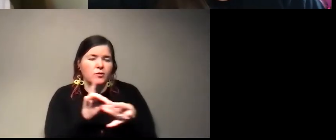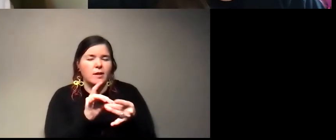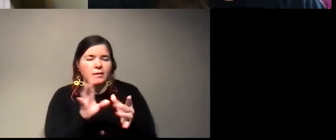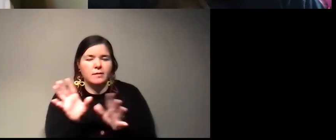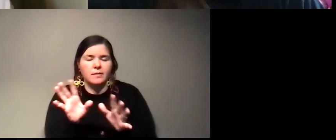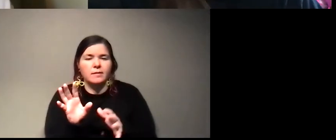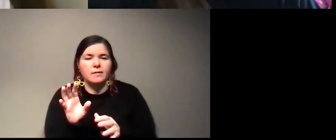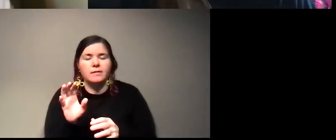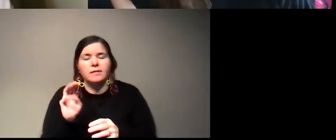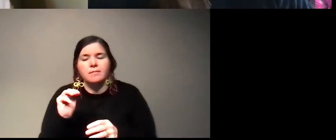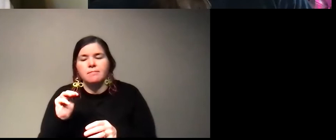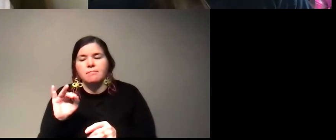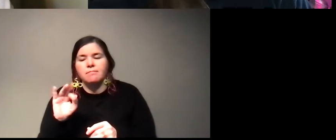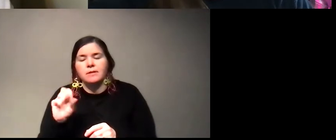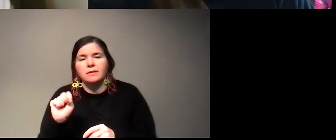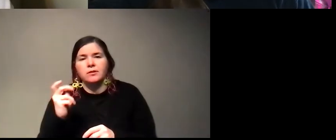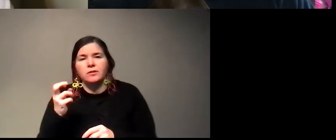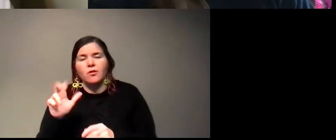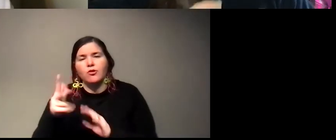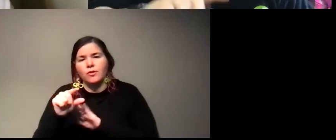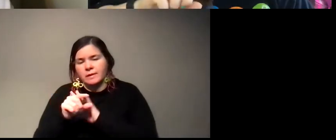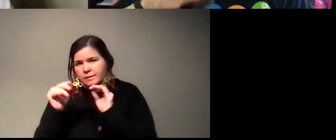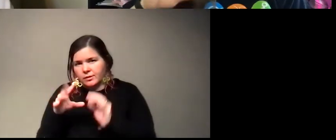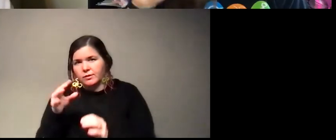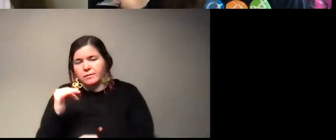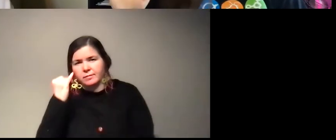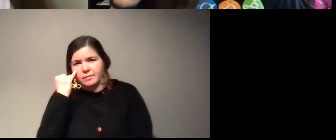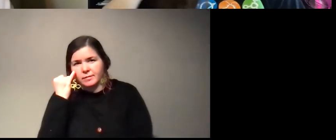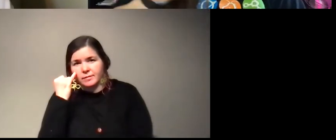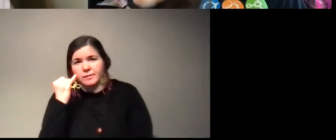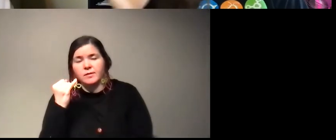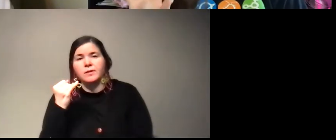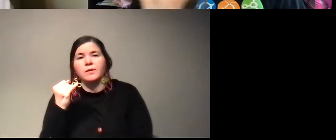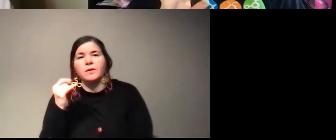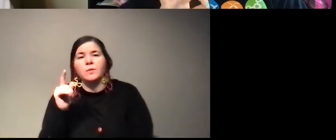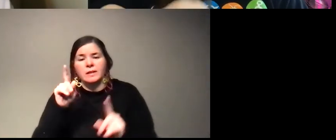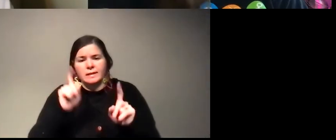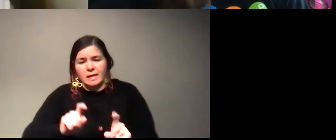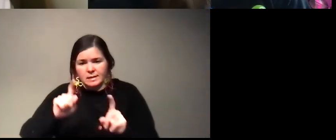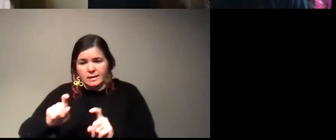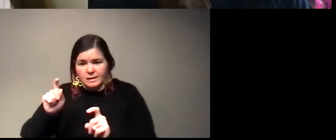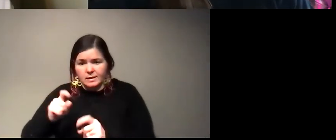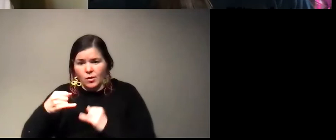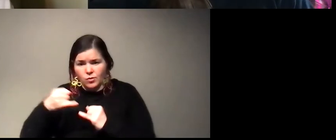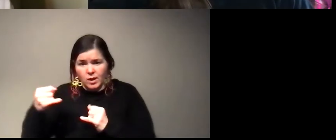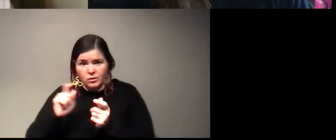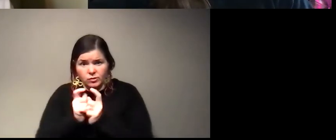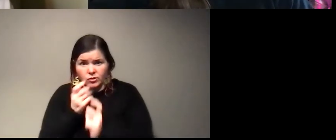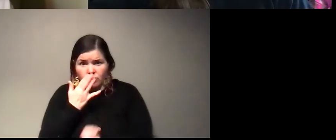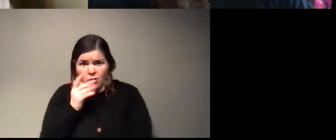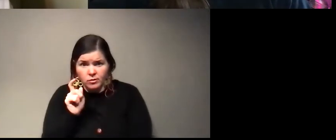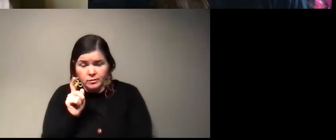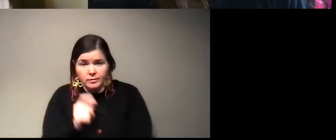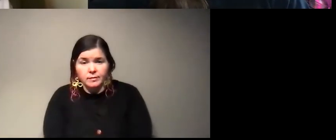Miss Henderson is curious. This is our third grade teacher. If the thread changes colors when you dip it in different liquids. Yeah, so